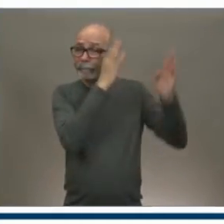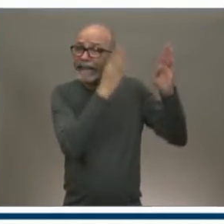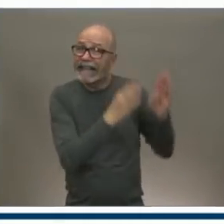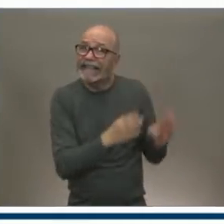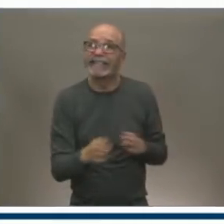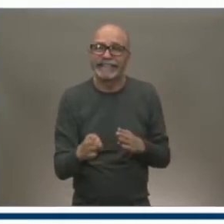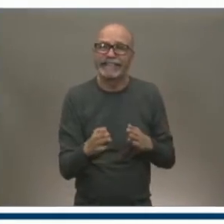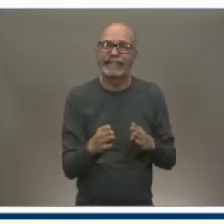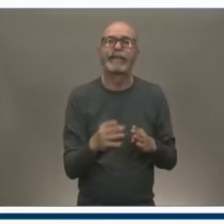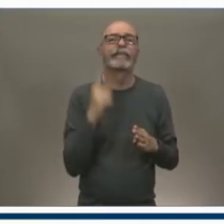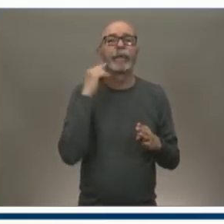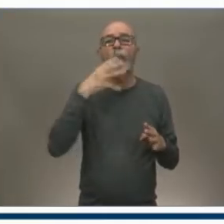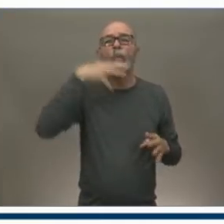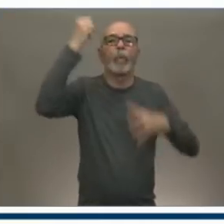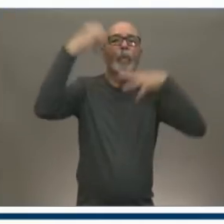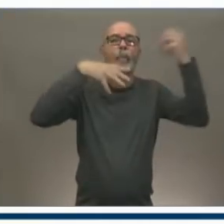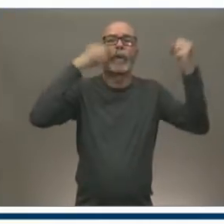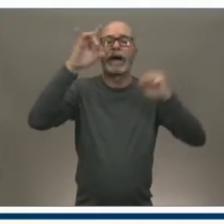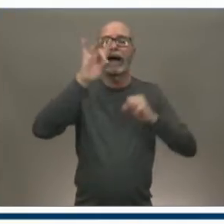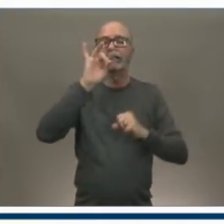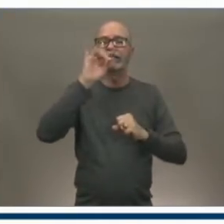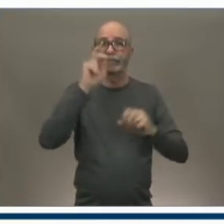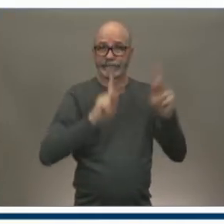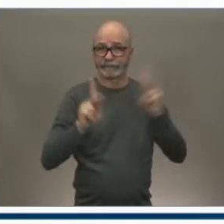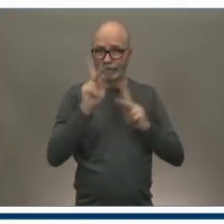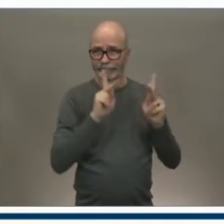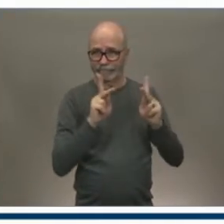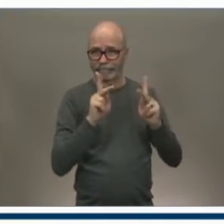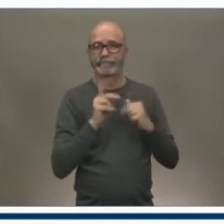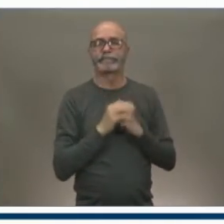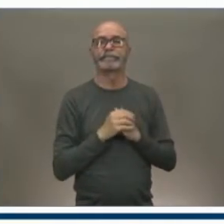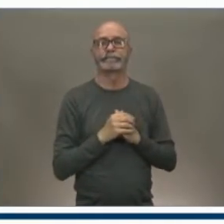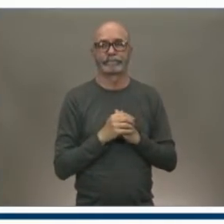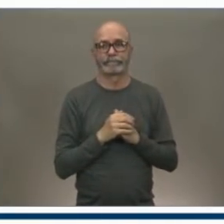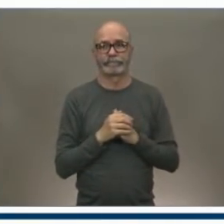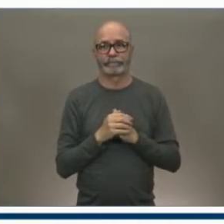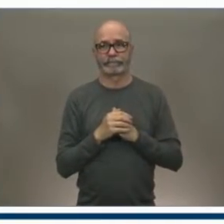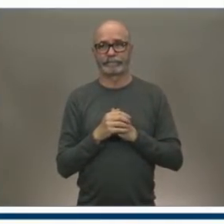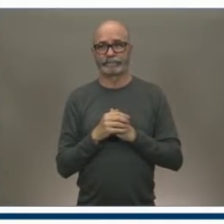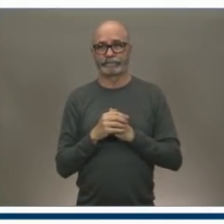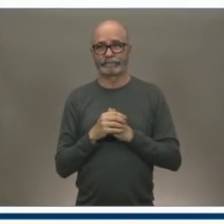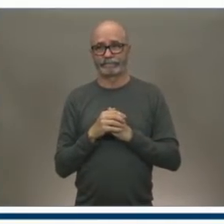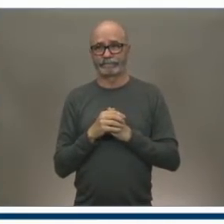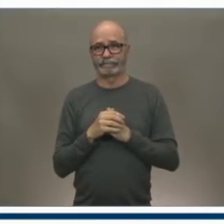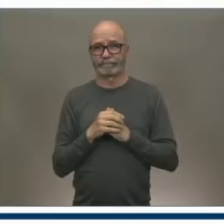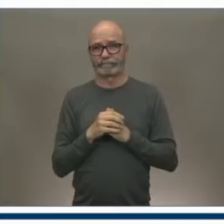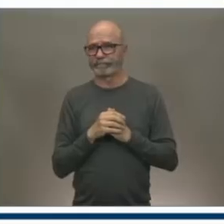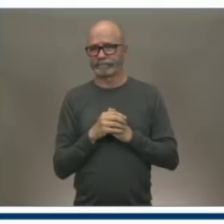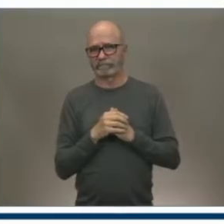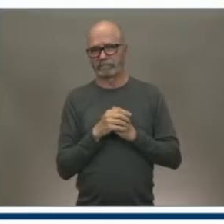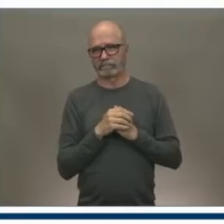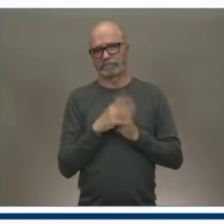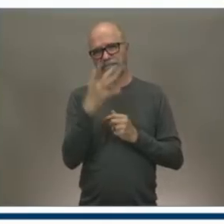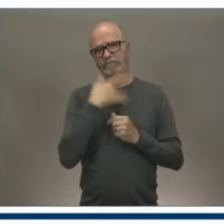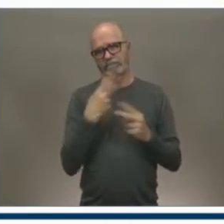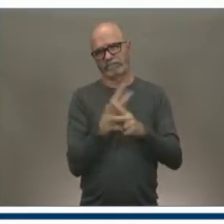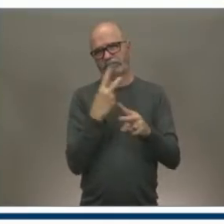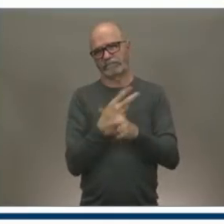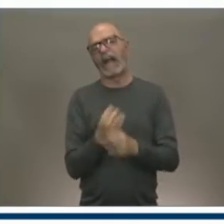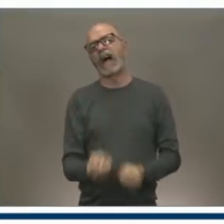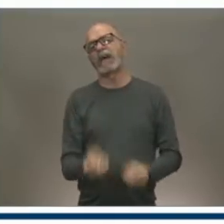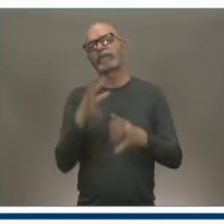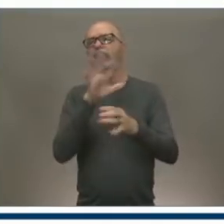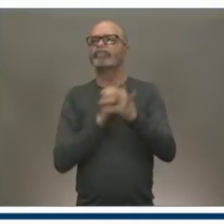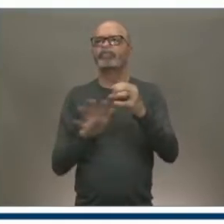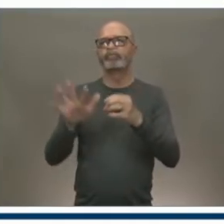over 80 years of age. I'm just wondering how many people do you expect will be involved in that clinic, the one